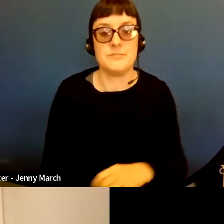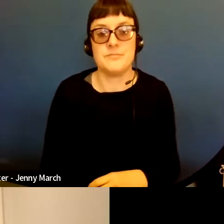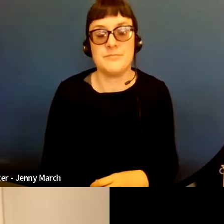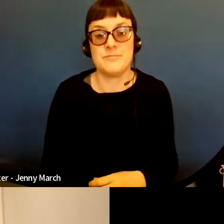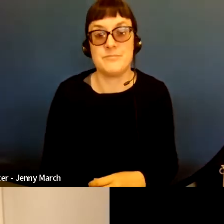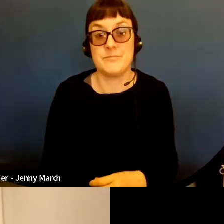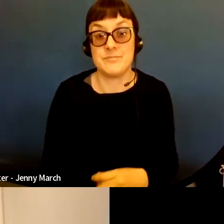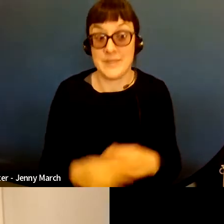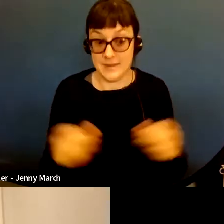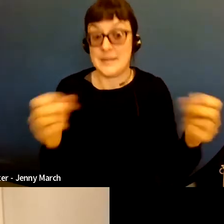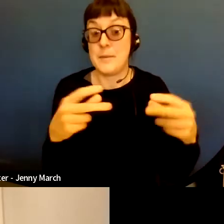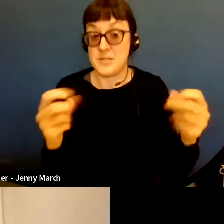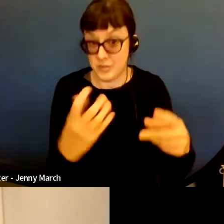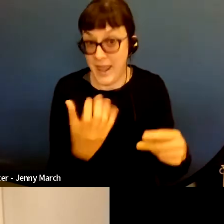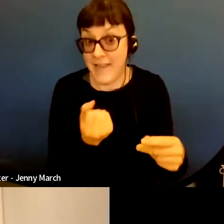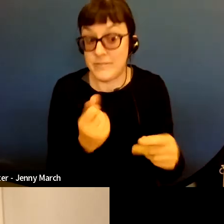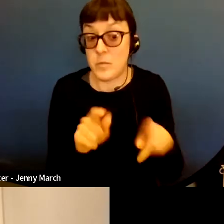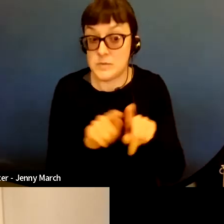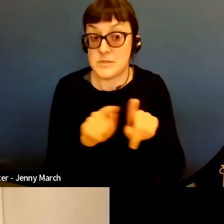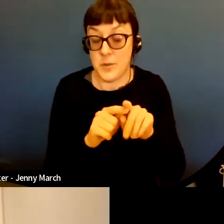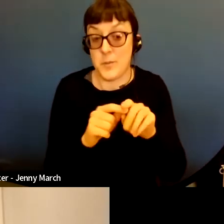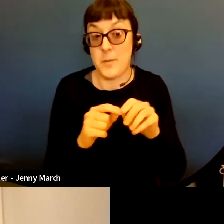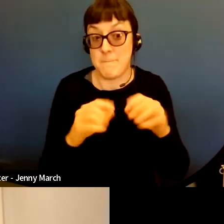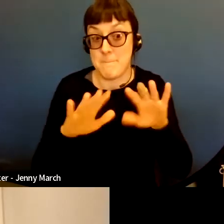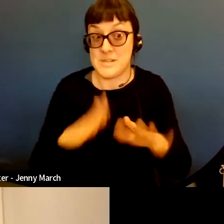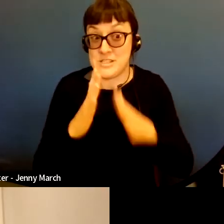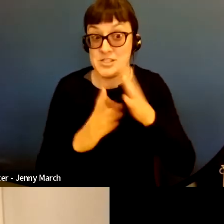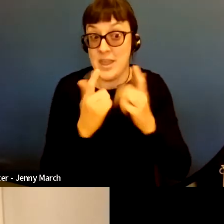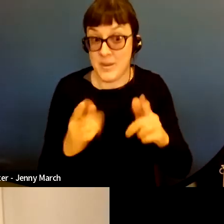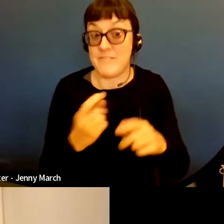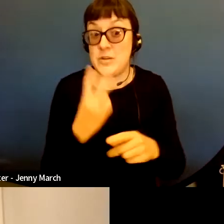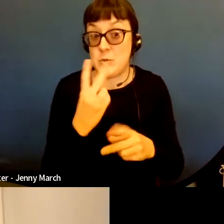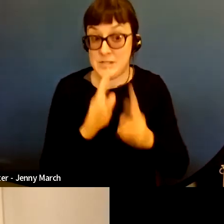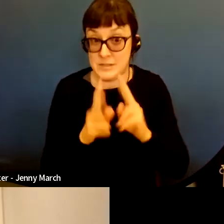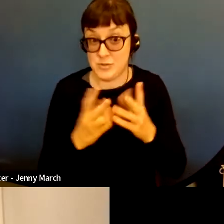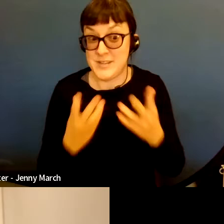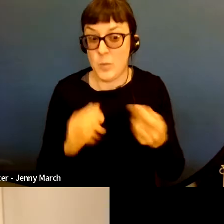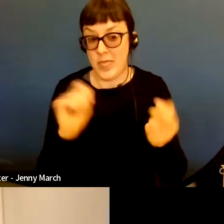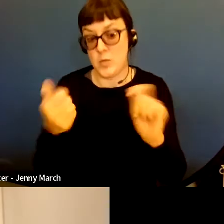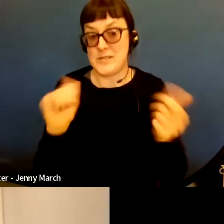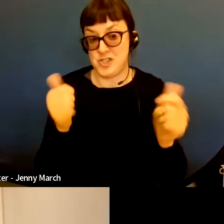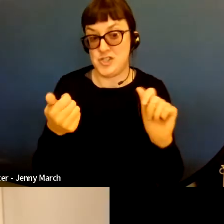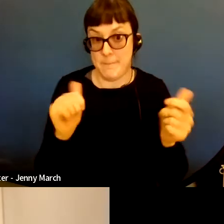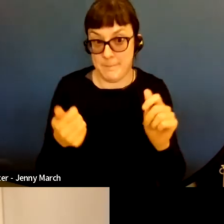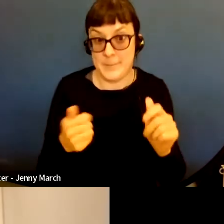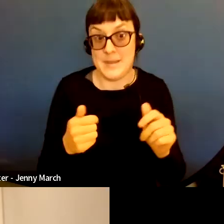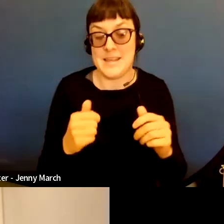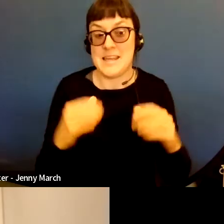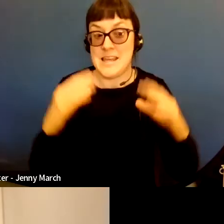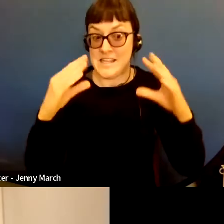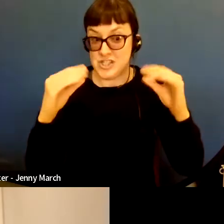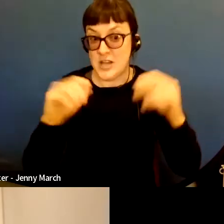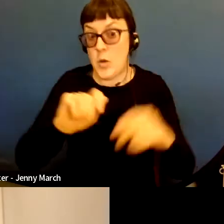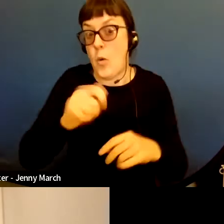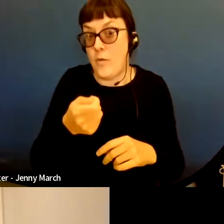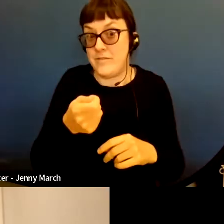There is closed captioning, and there's also British Sign Language. We've got 2 interpreters today, and they'll switch. The chat box function